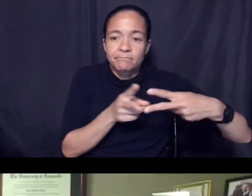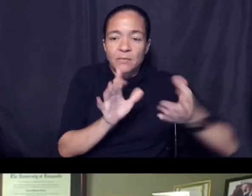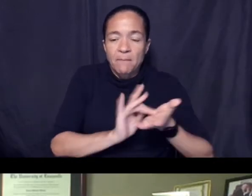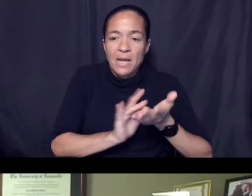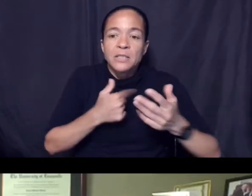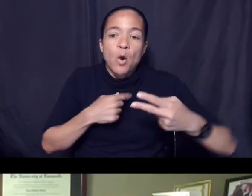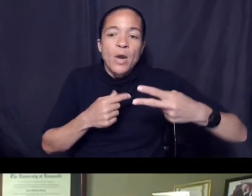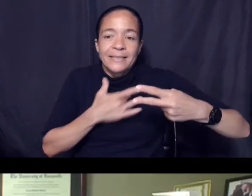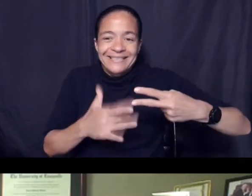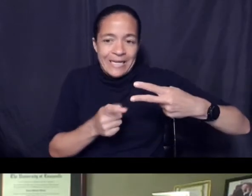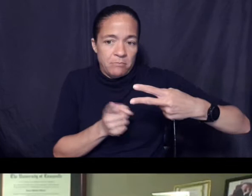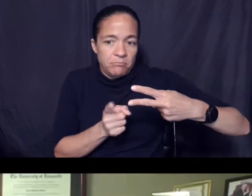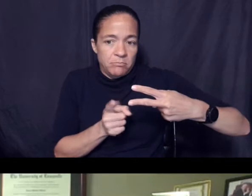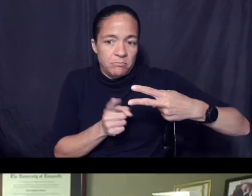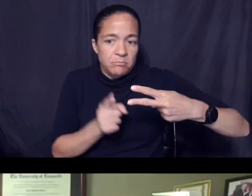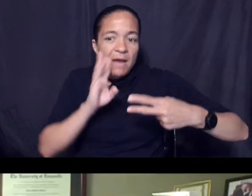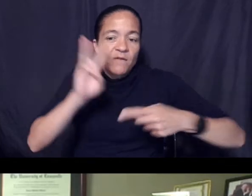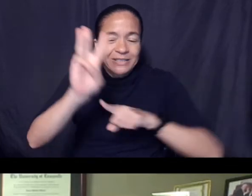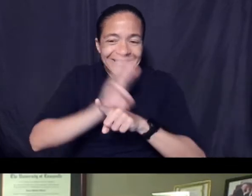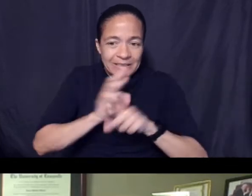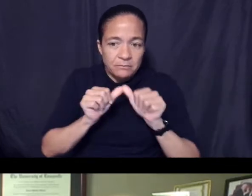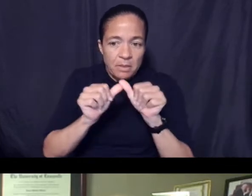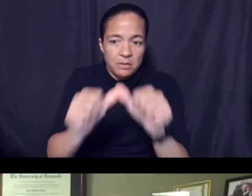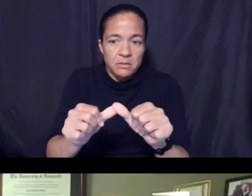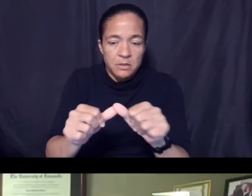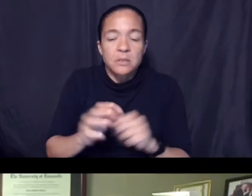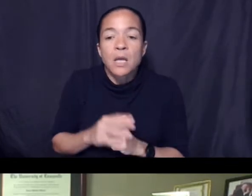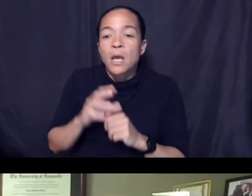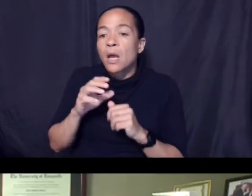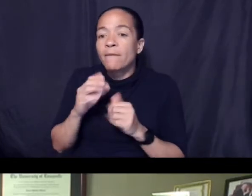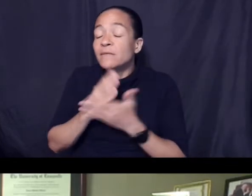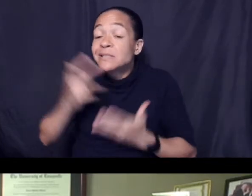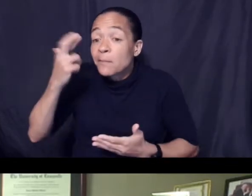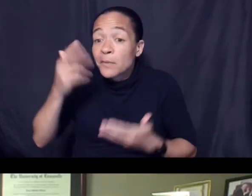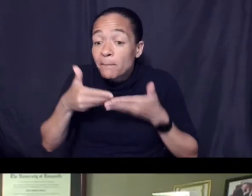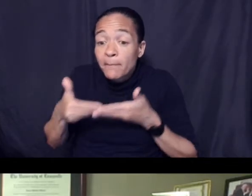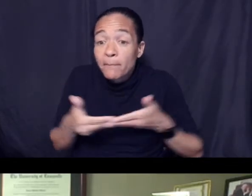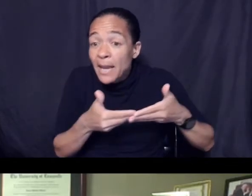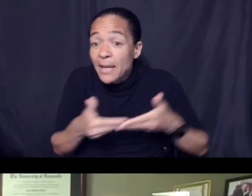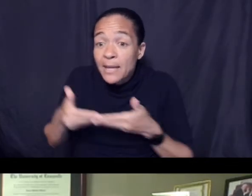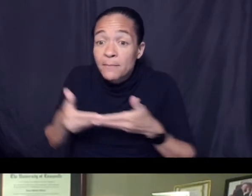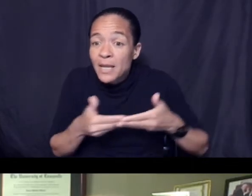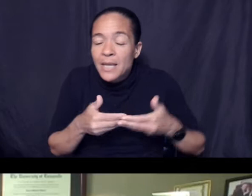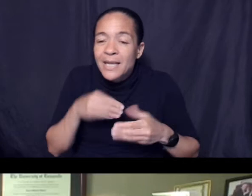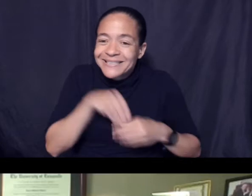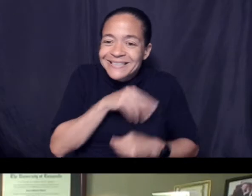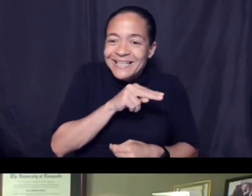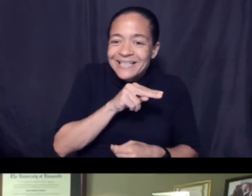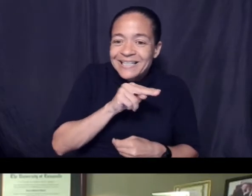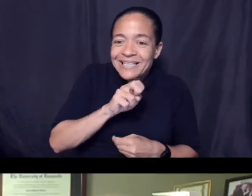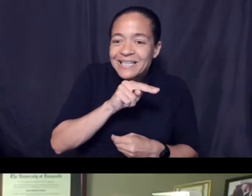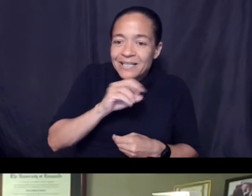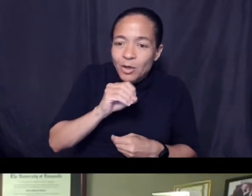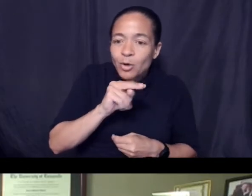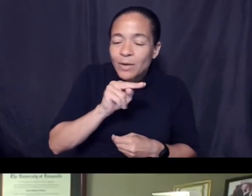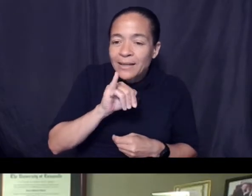oral valganciclovir for 6 months. If we have an infant who for some reason perhaps is in our neonatal ICU and